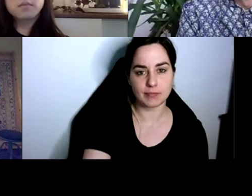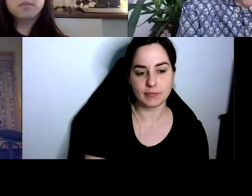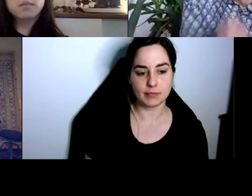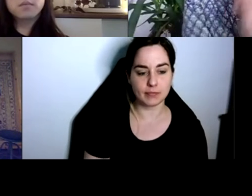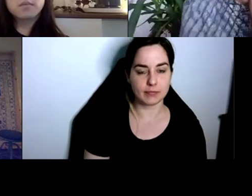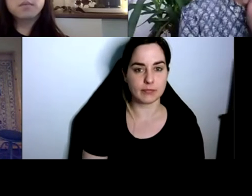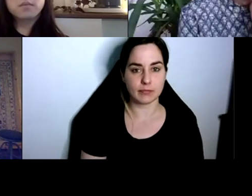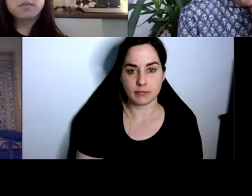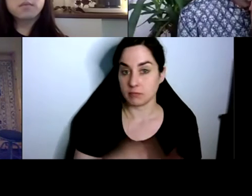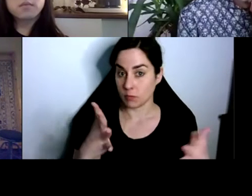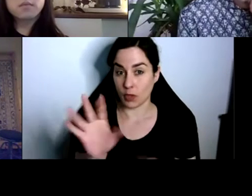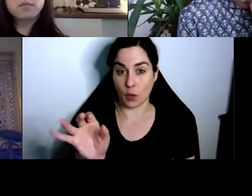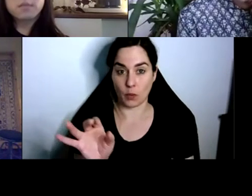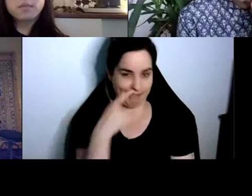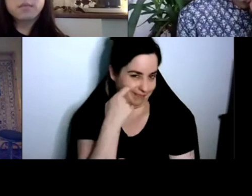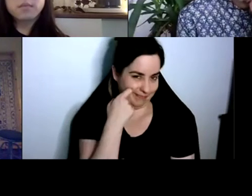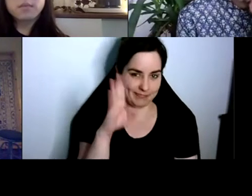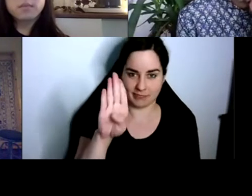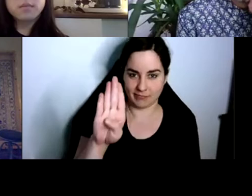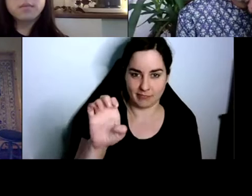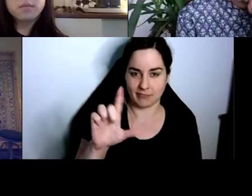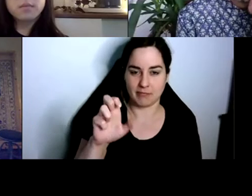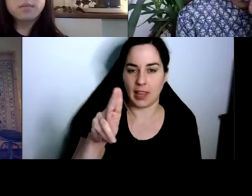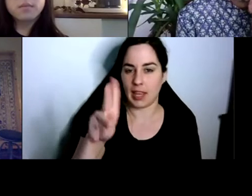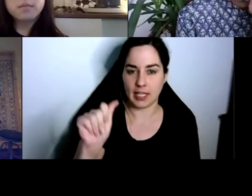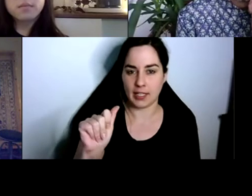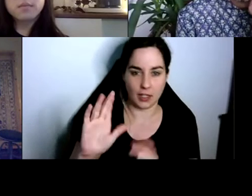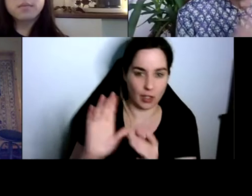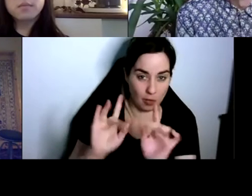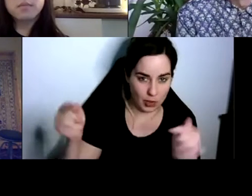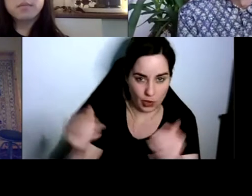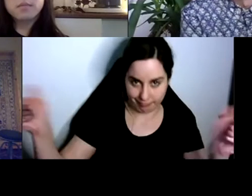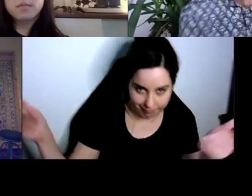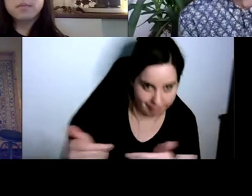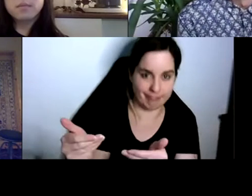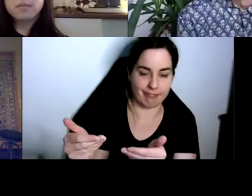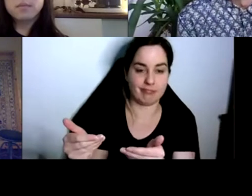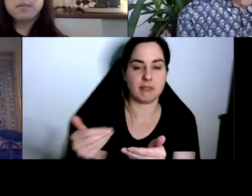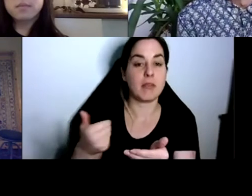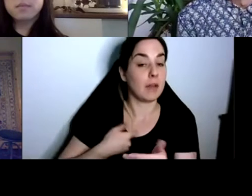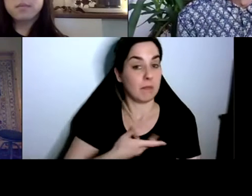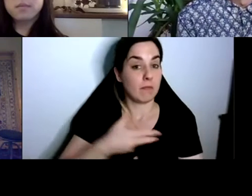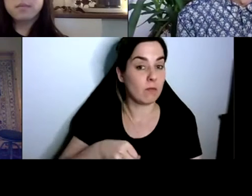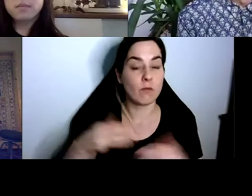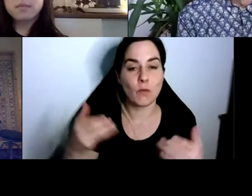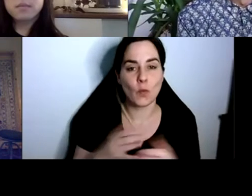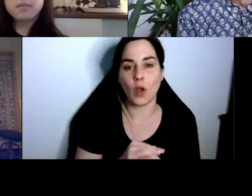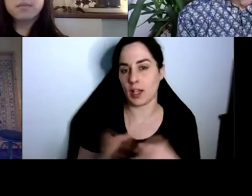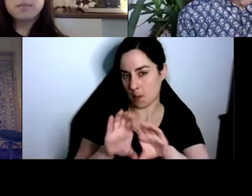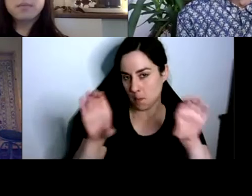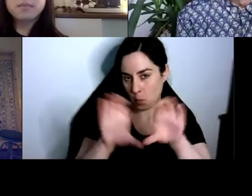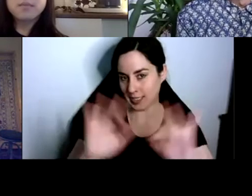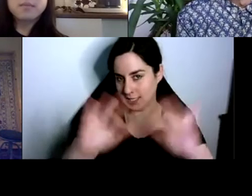So as Belinda has said in her introduction, I'm involved in organizing the Bricks and Glitter